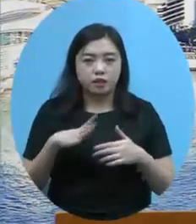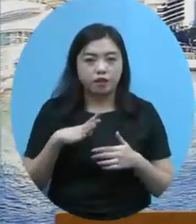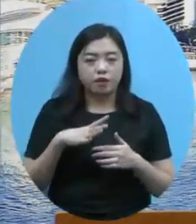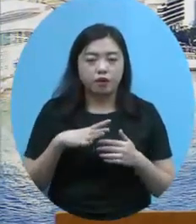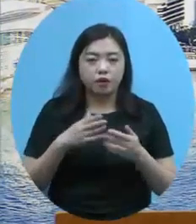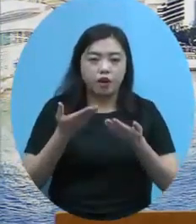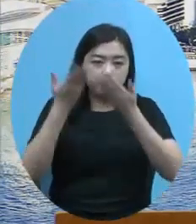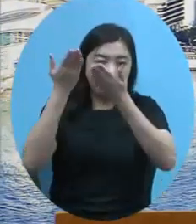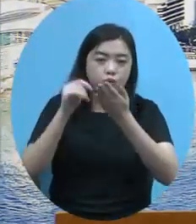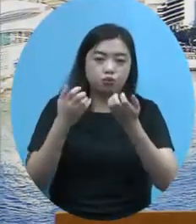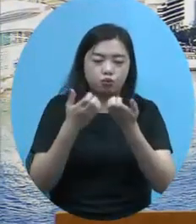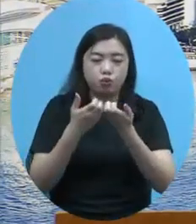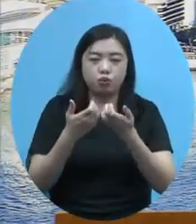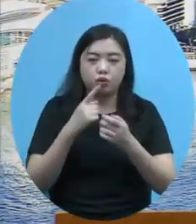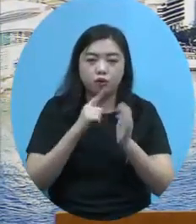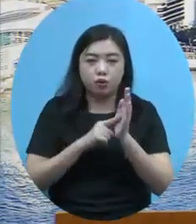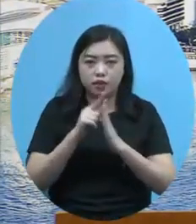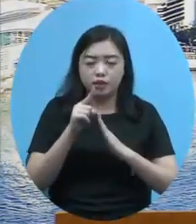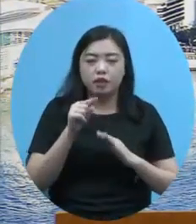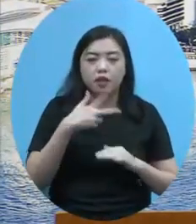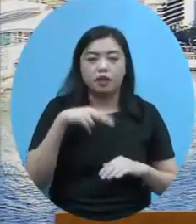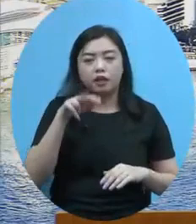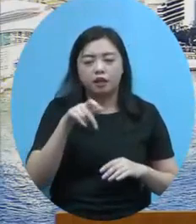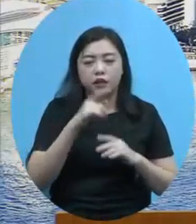from various parameters that there is a rise